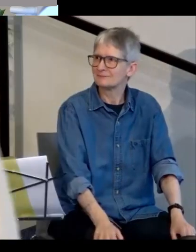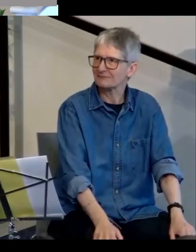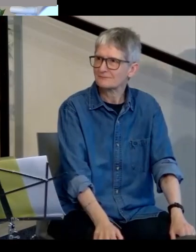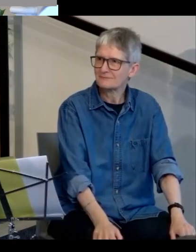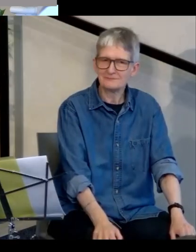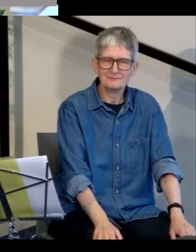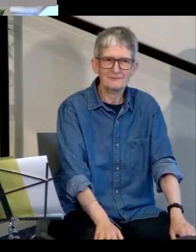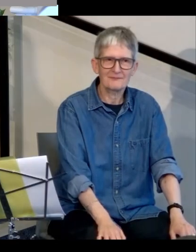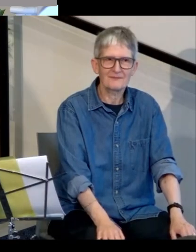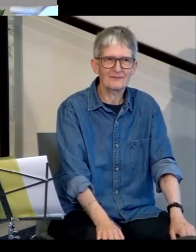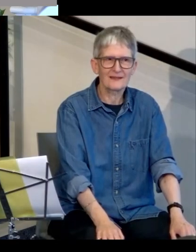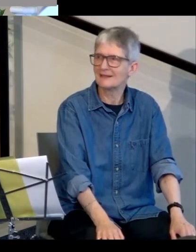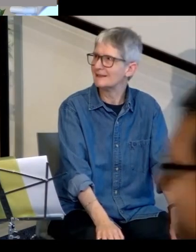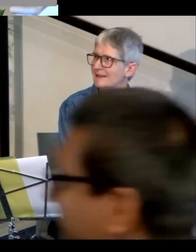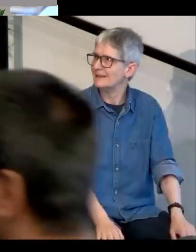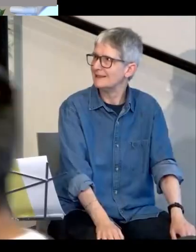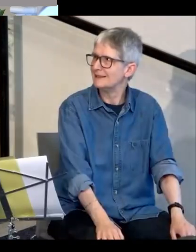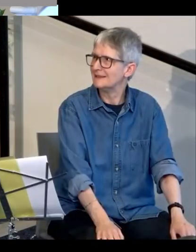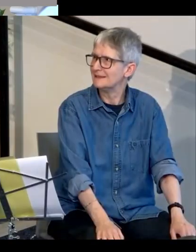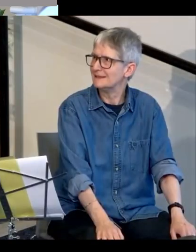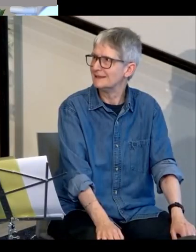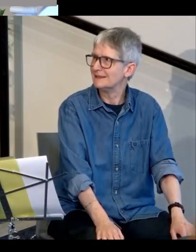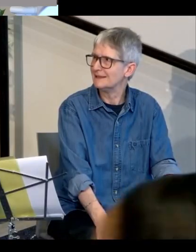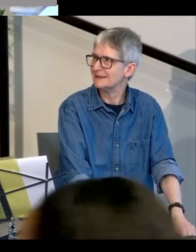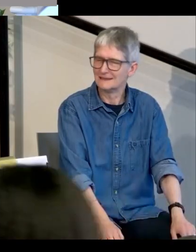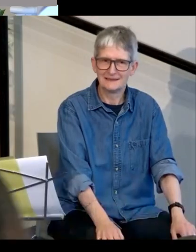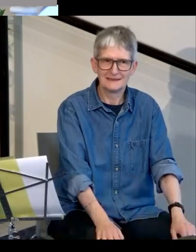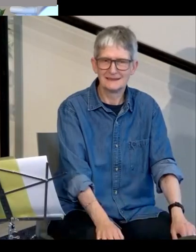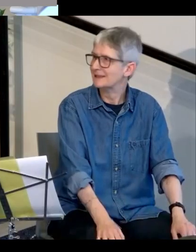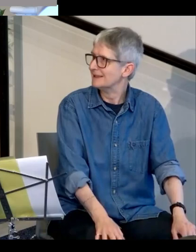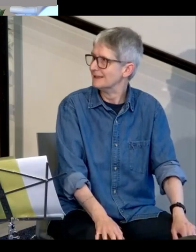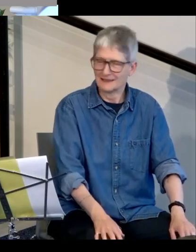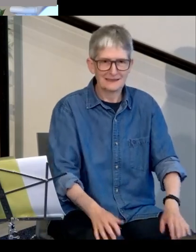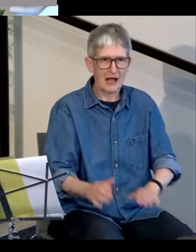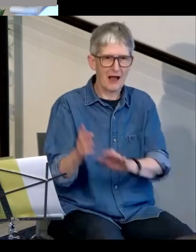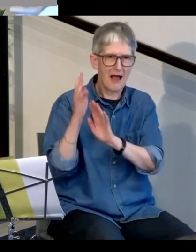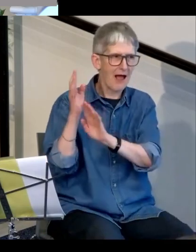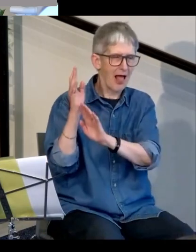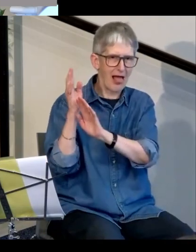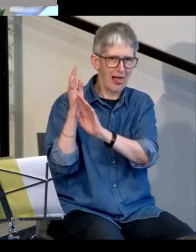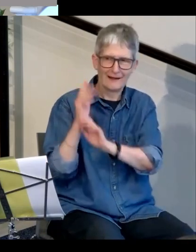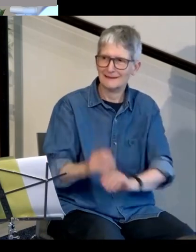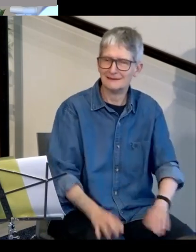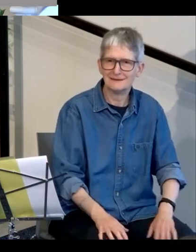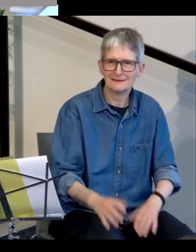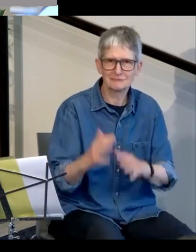to the front. Do come all the way down towards me. I've backed myself in a corner so you can spread